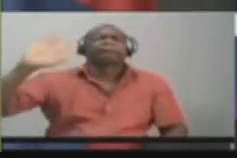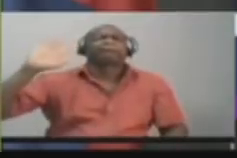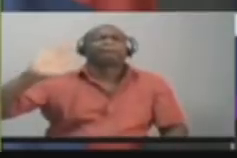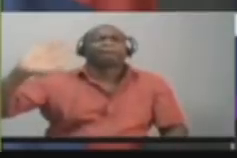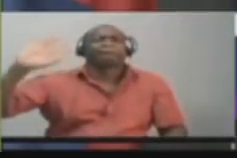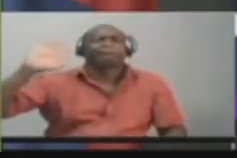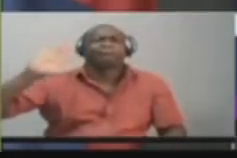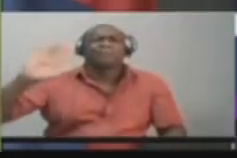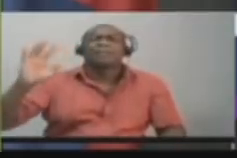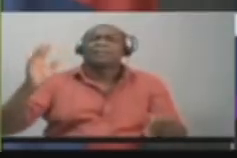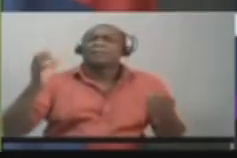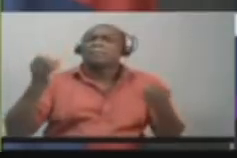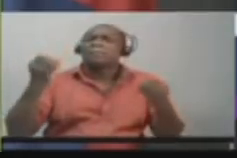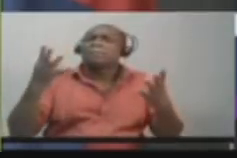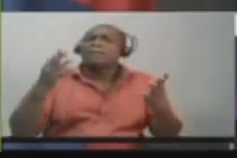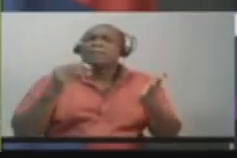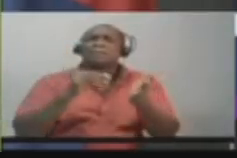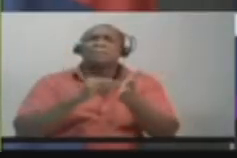millions of people would have died,